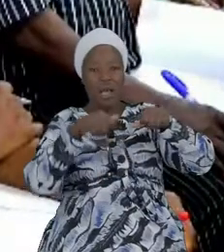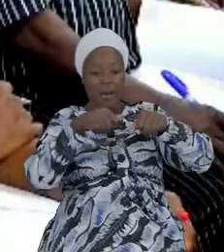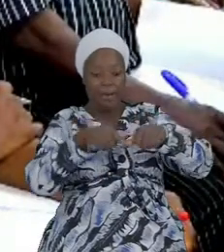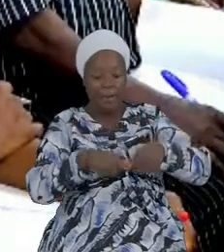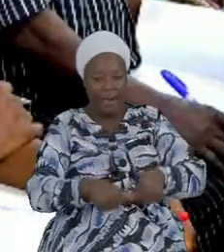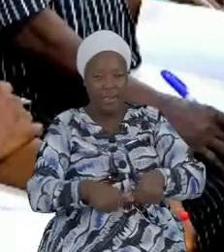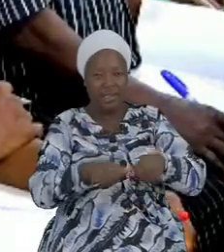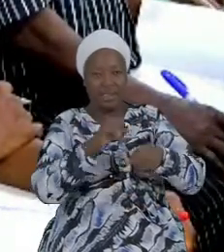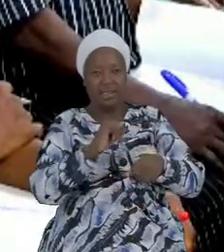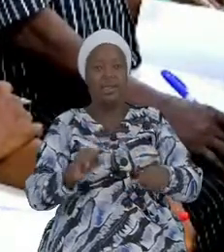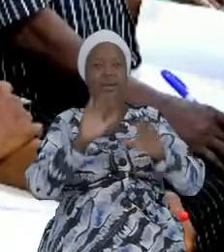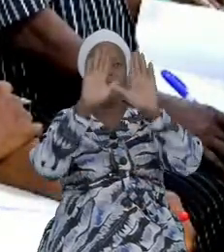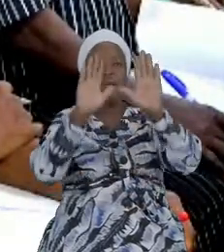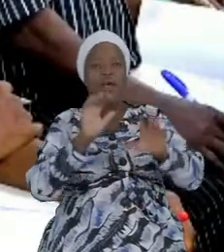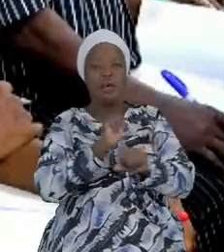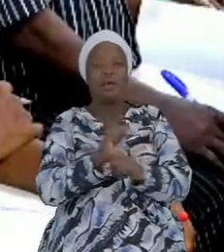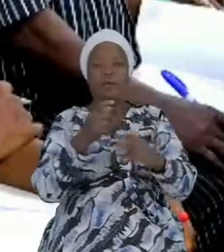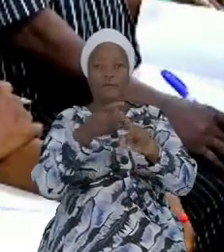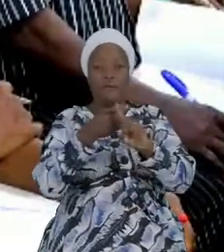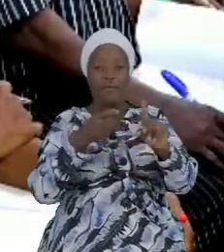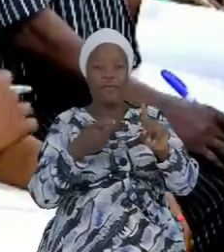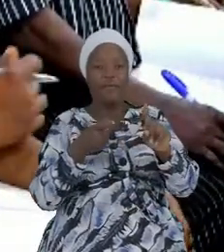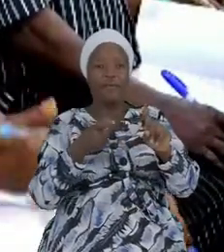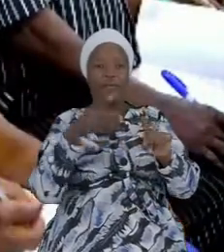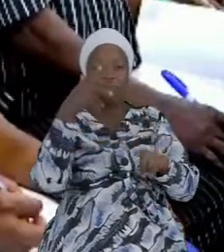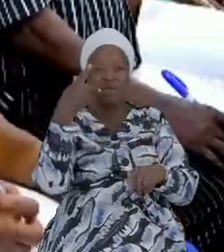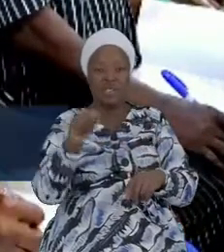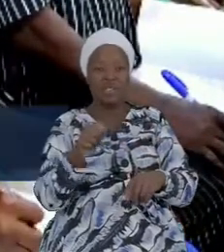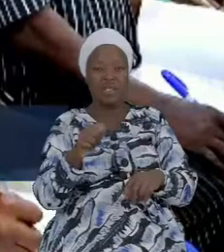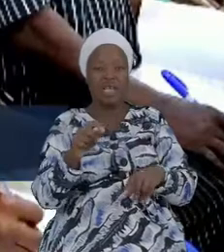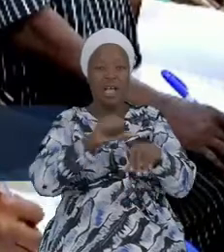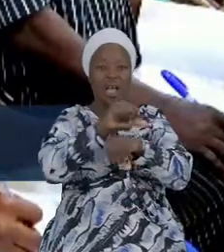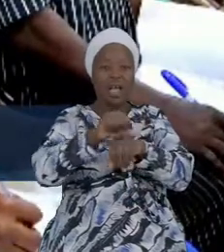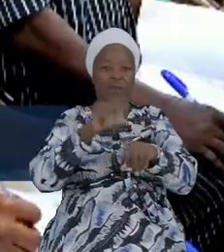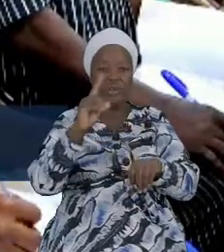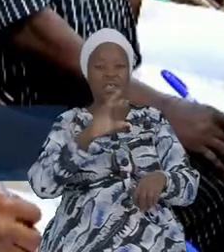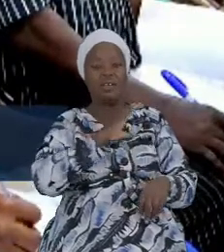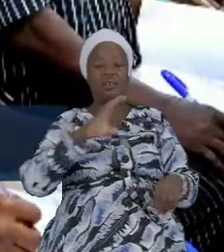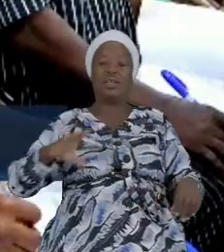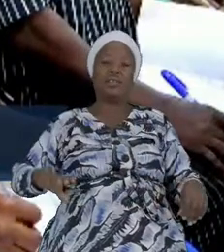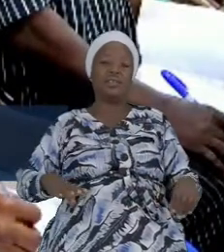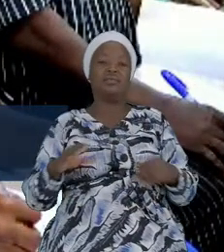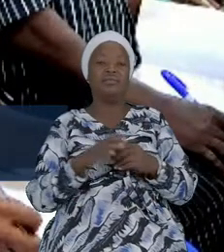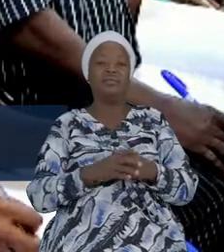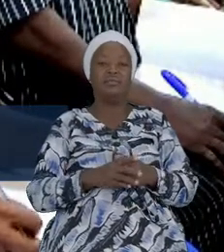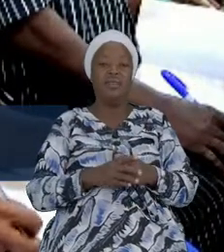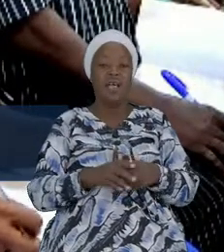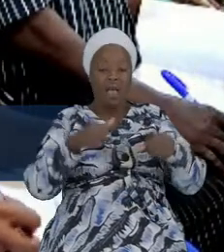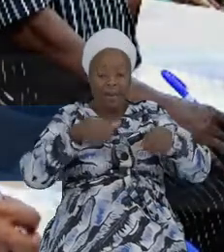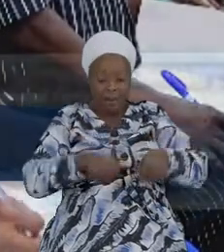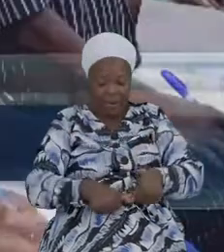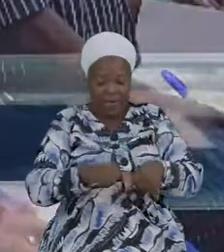abiding miracles from the anointed Christ.